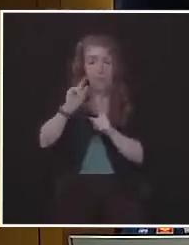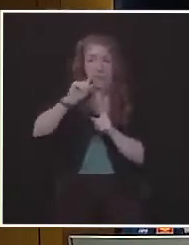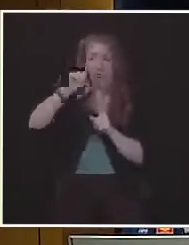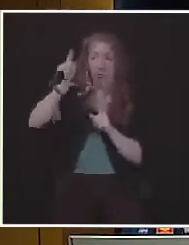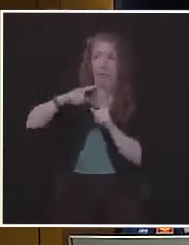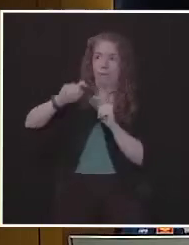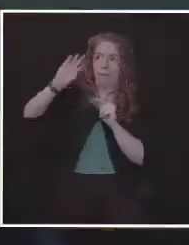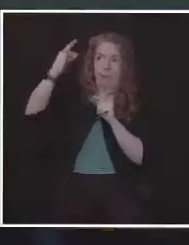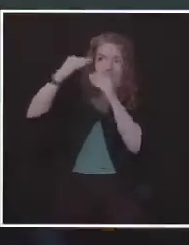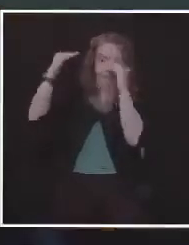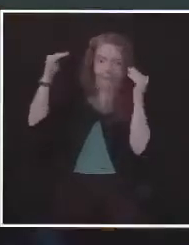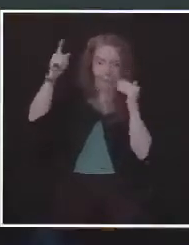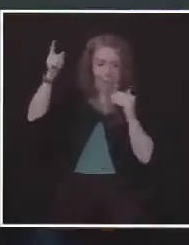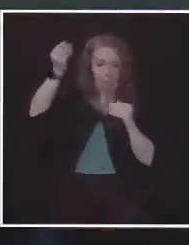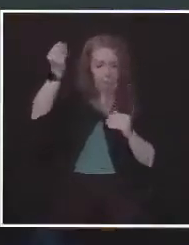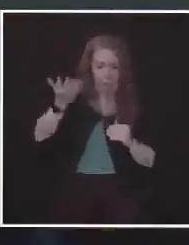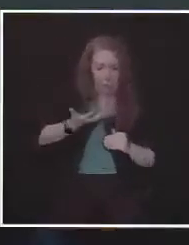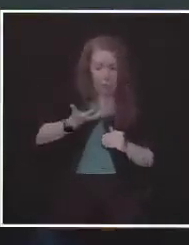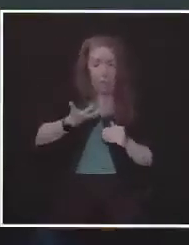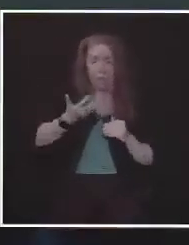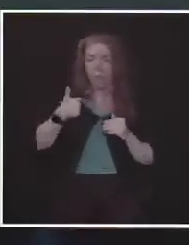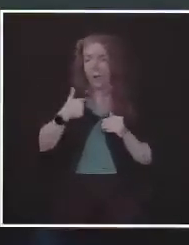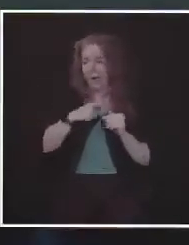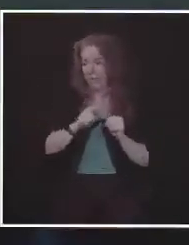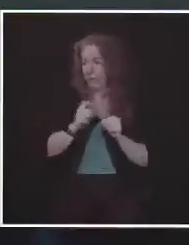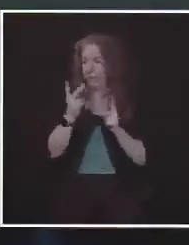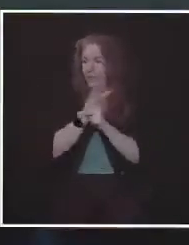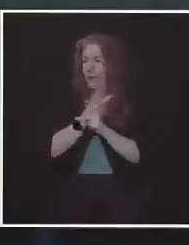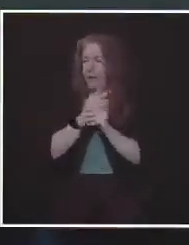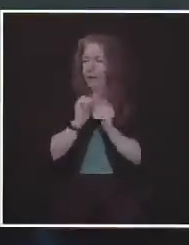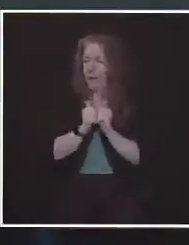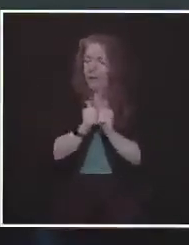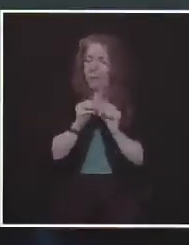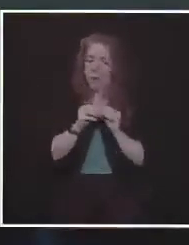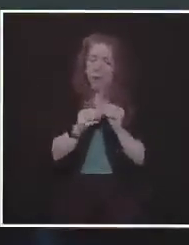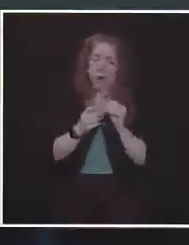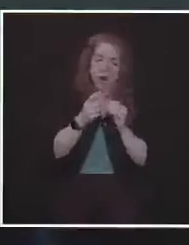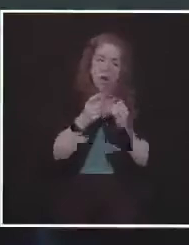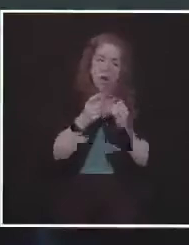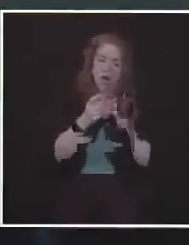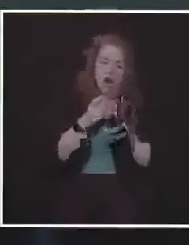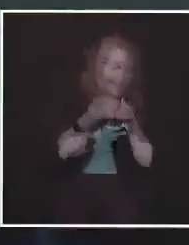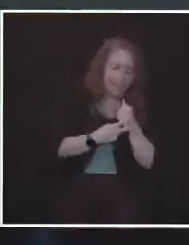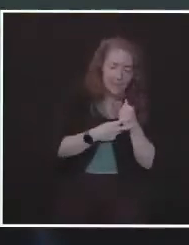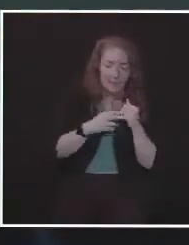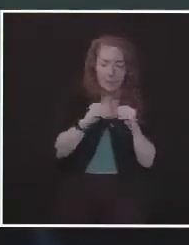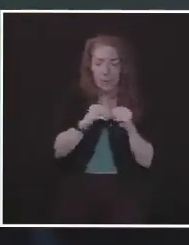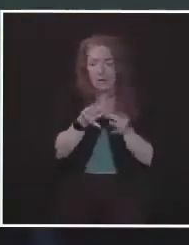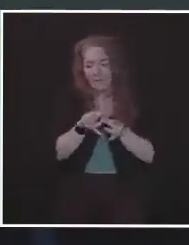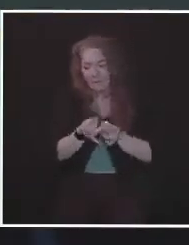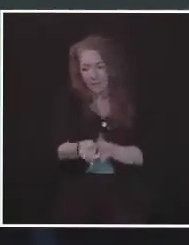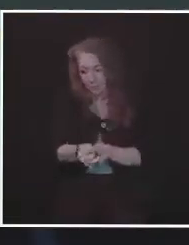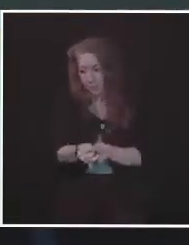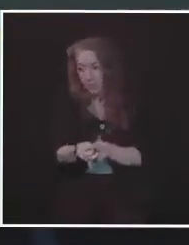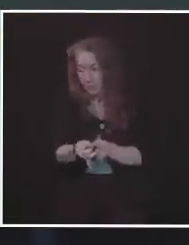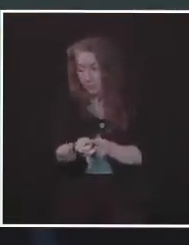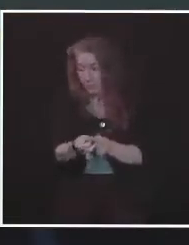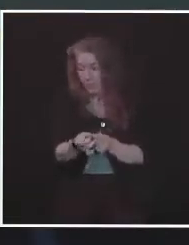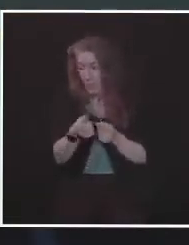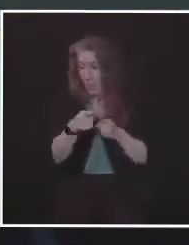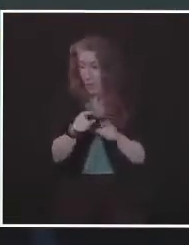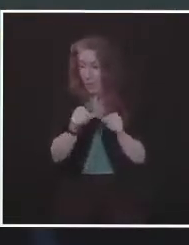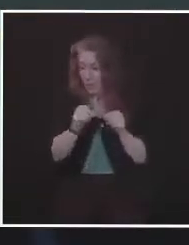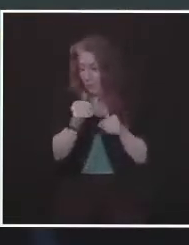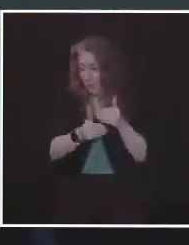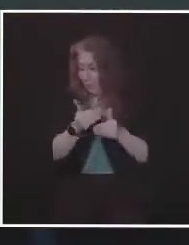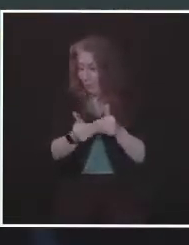more cost-effective and efficient as we move forward with our Artemis architecture. And we had a telecon